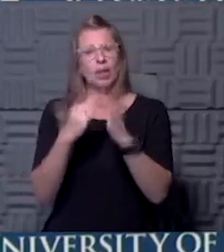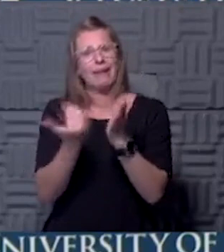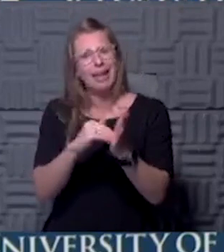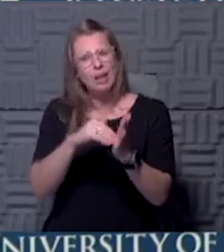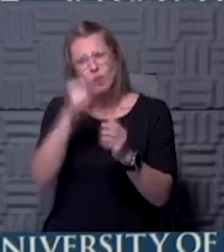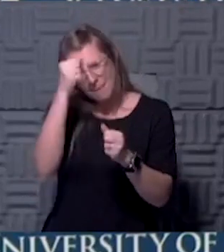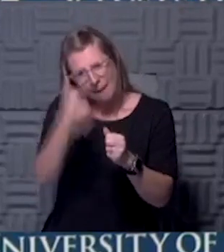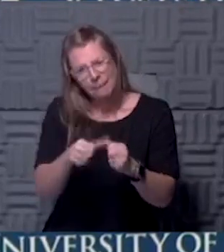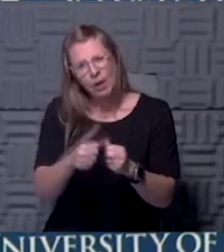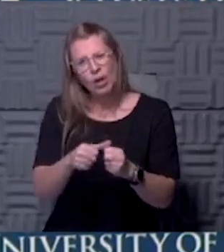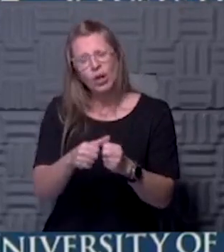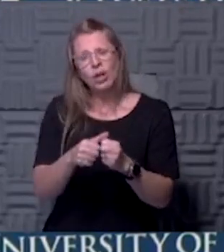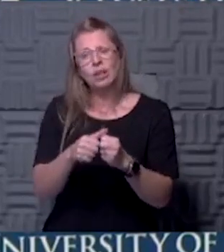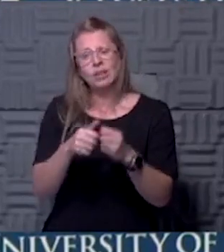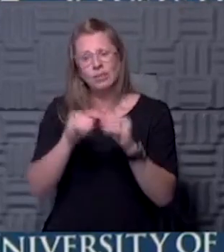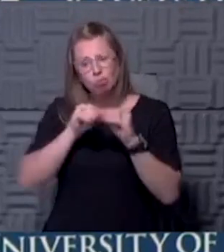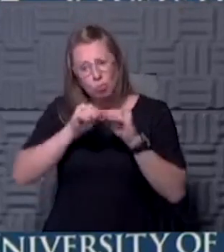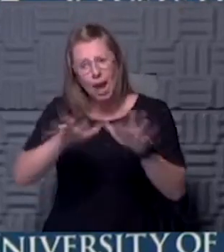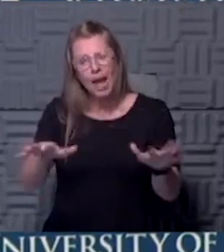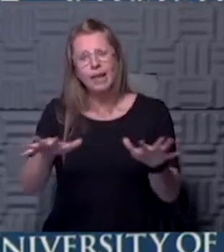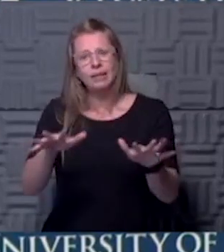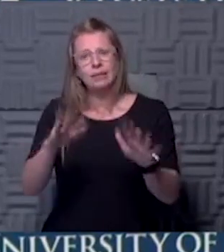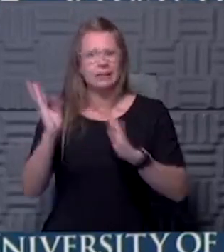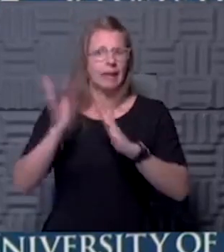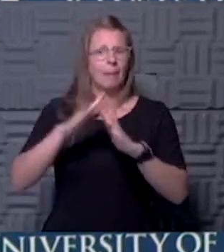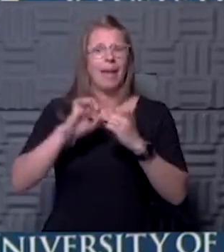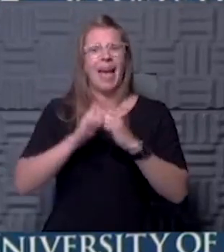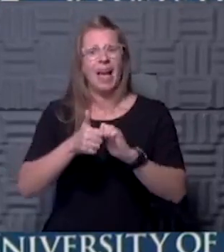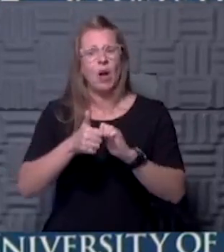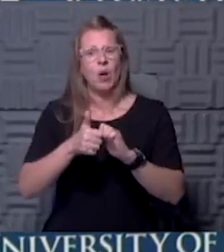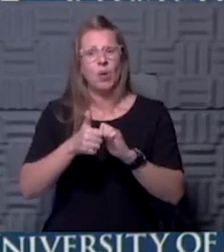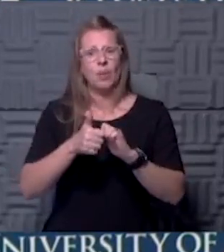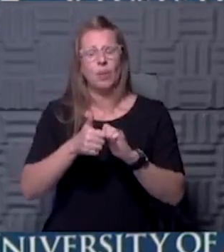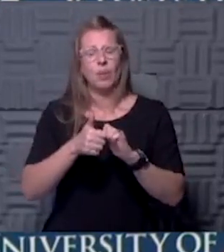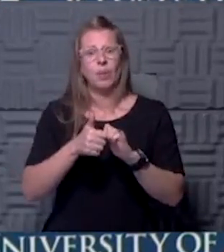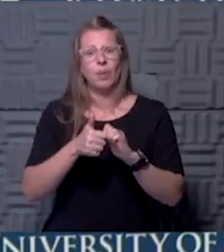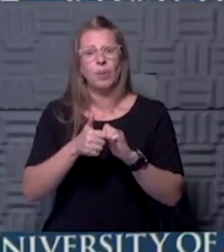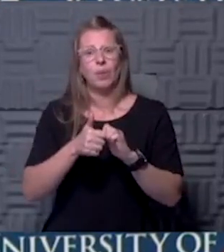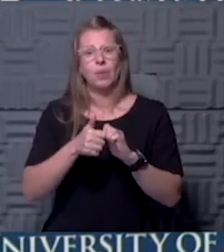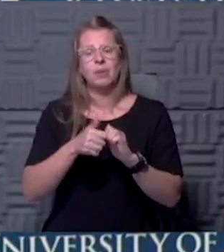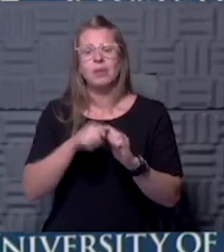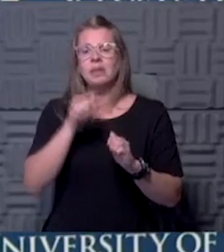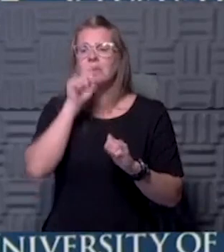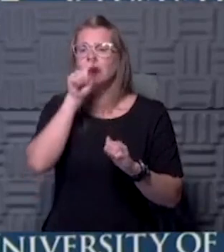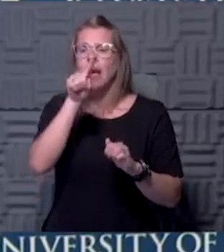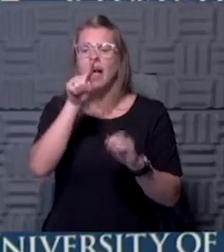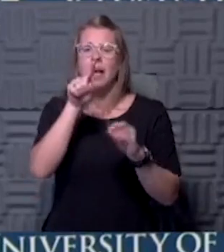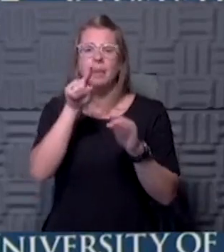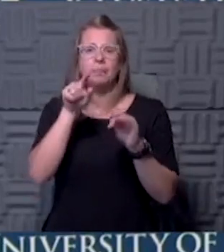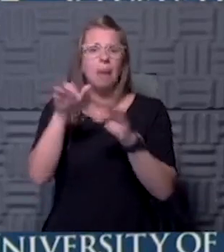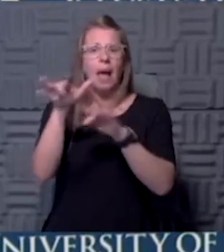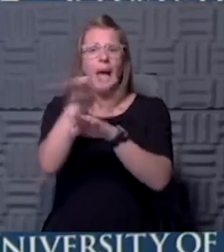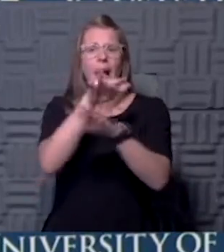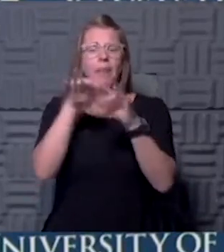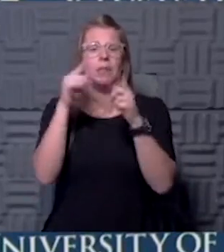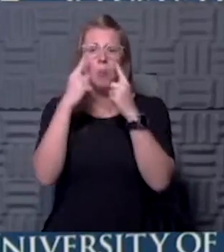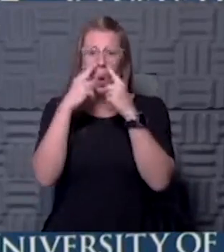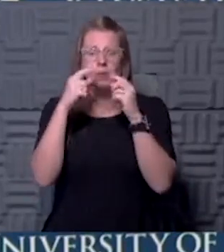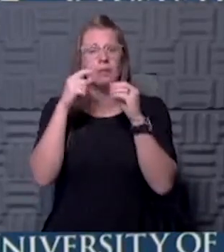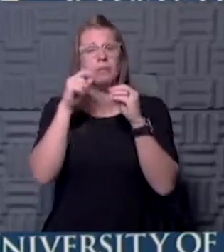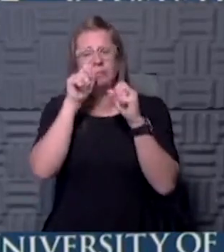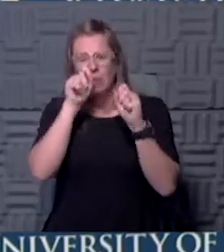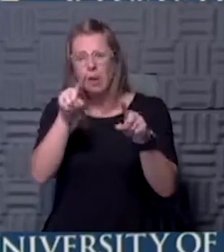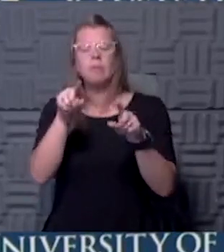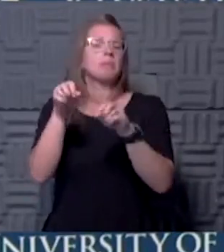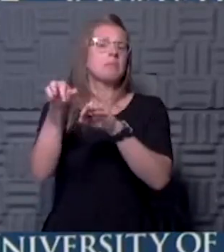that the dominant form of spread is, this particles from our mouth, from our nose, and so